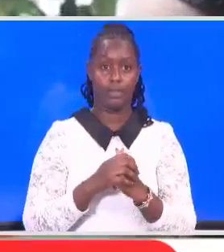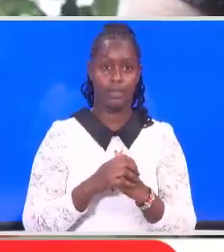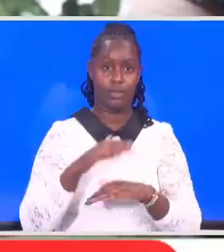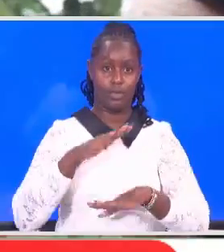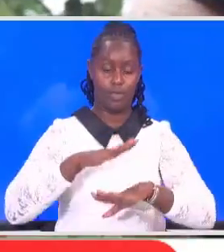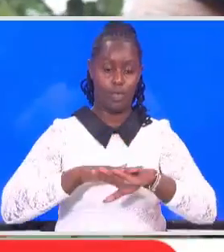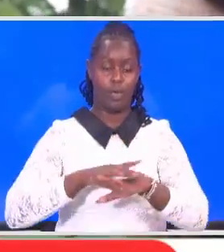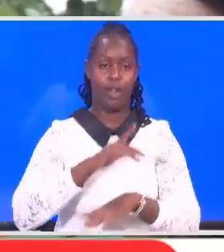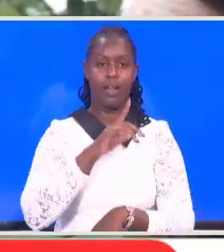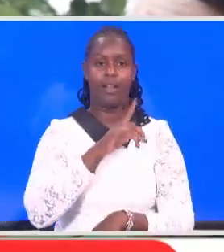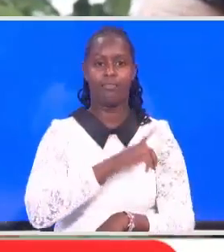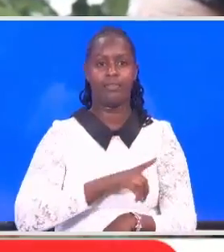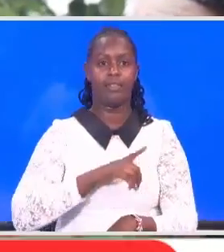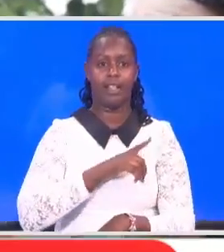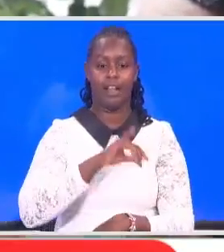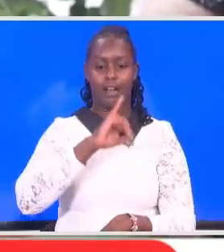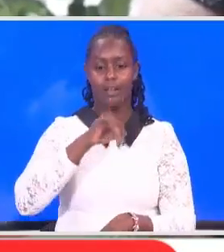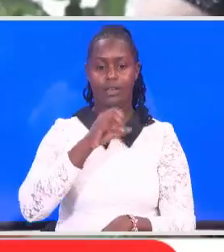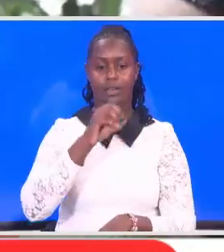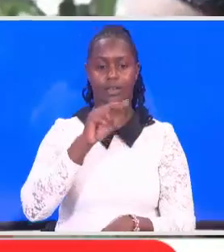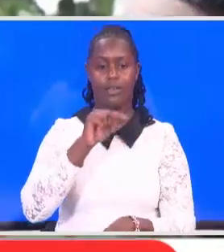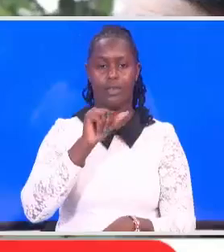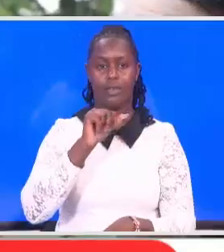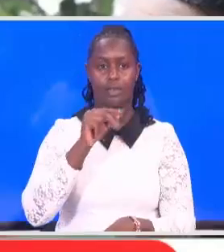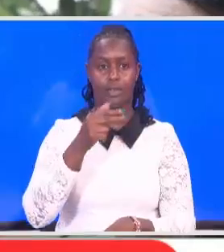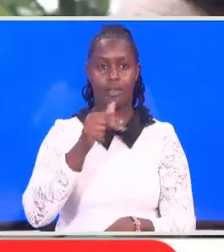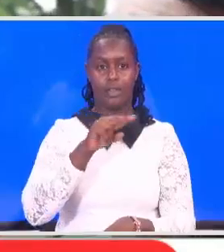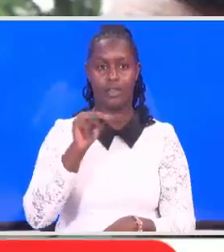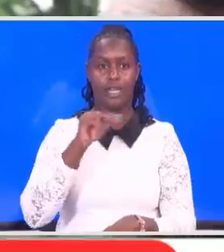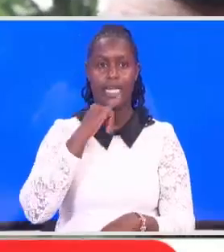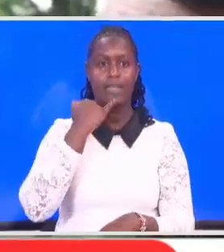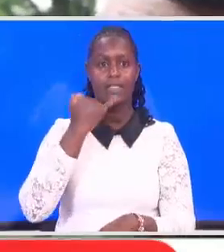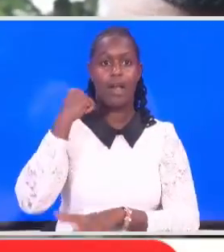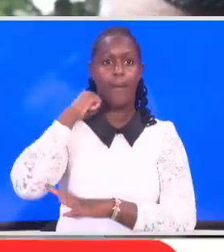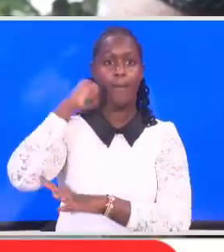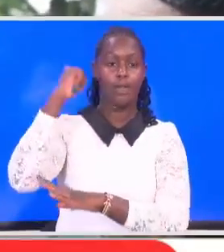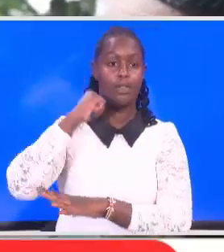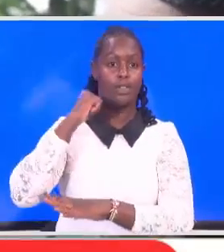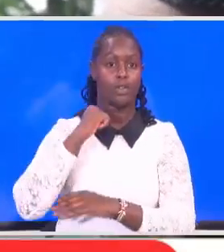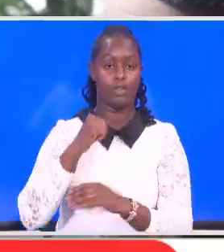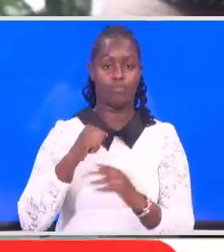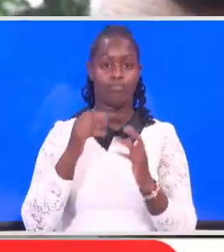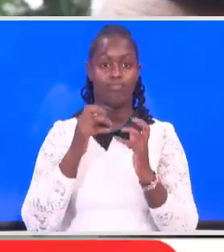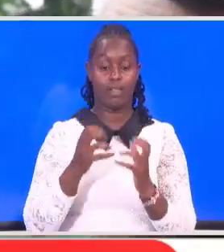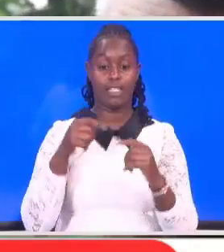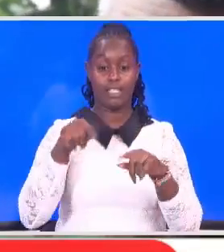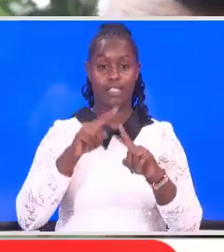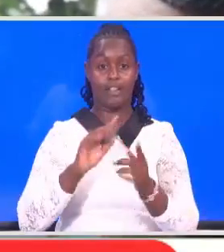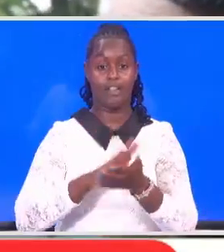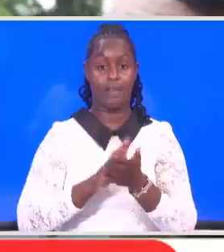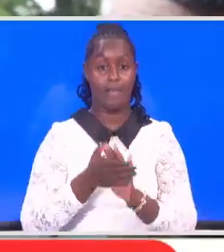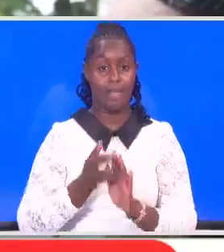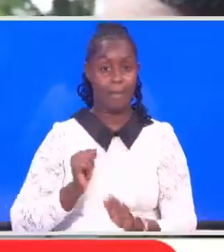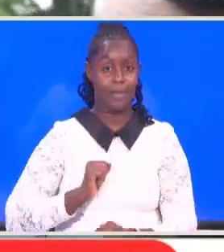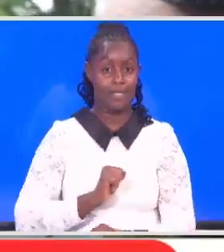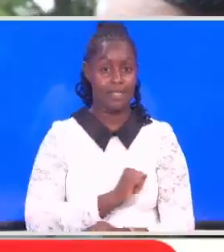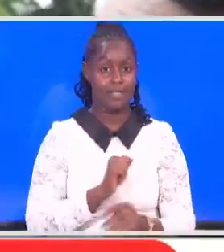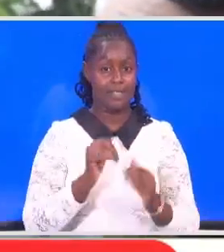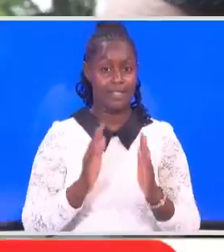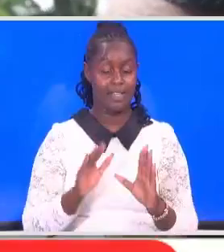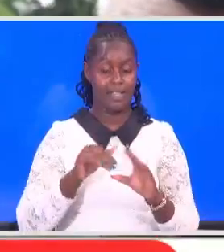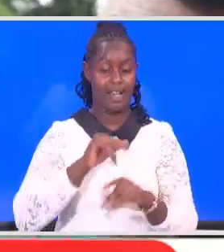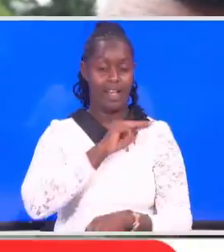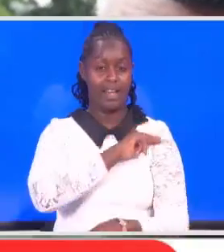Jonathan is a political giant. He has been a senator in Nigeria. He has been